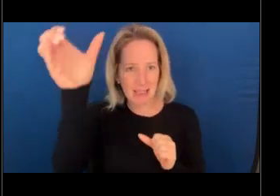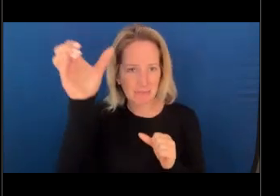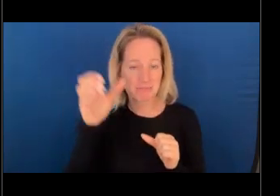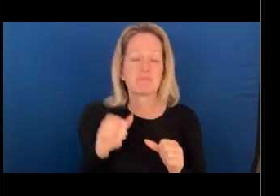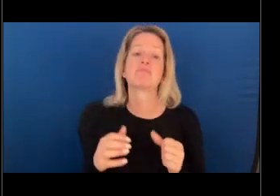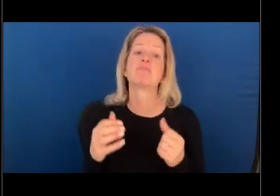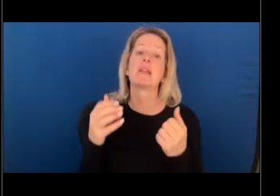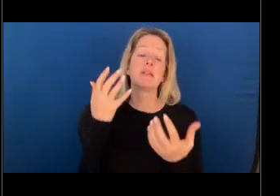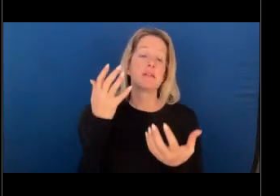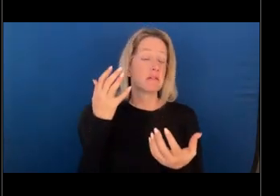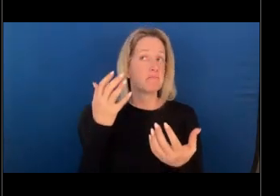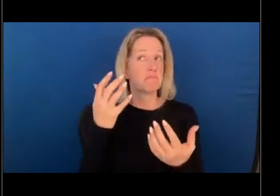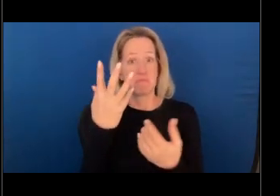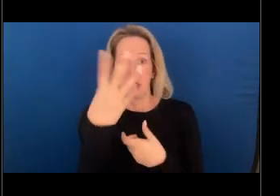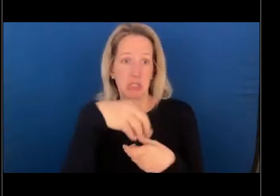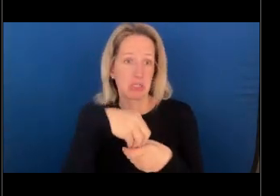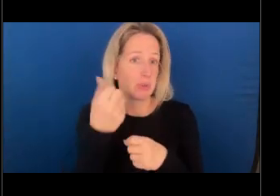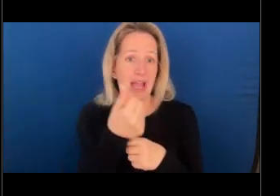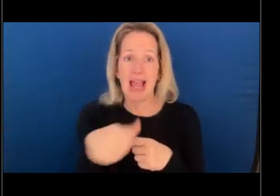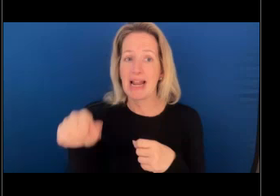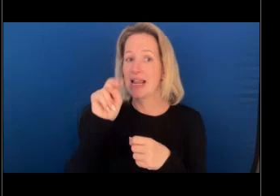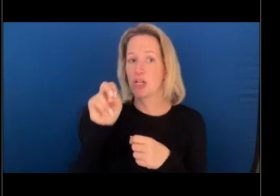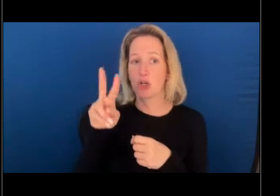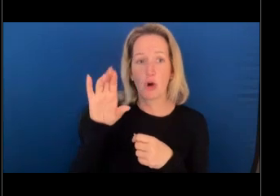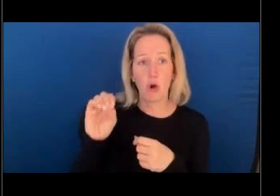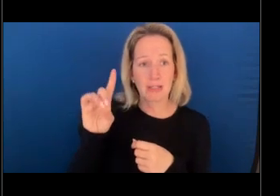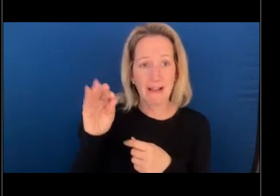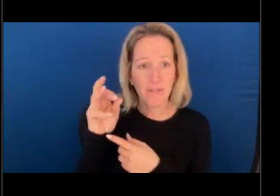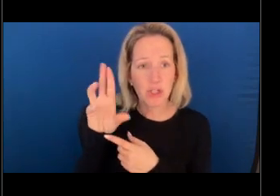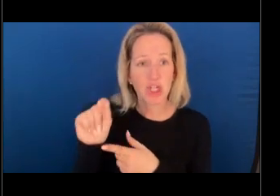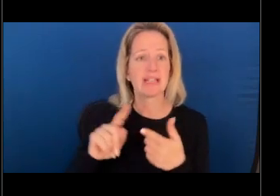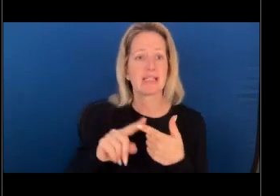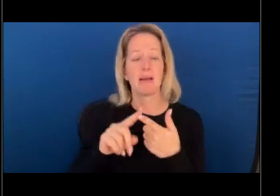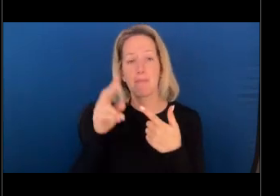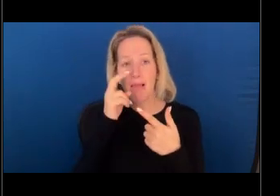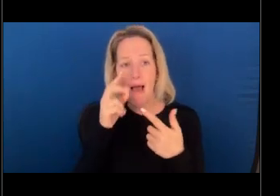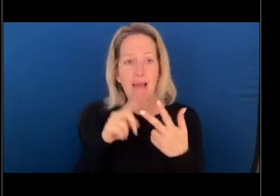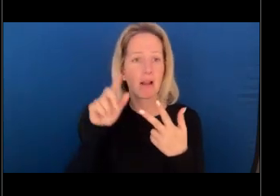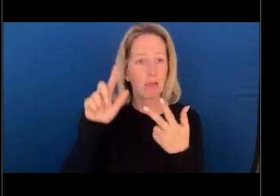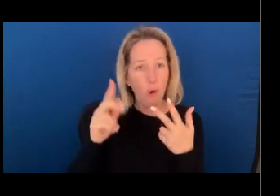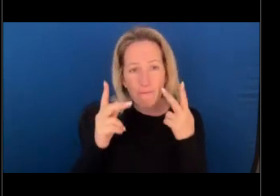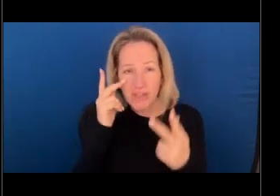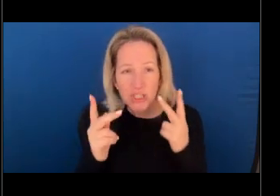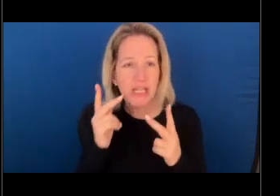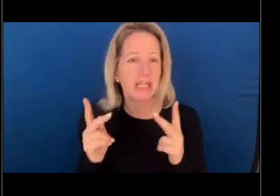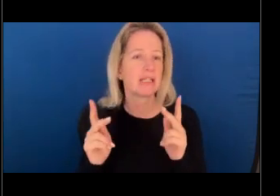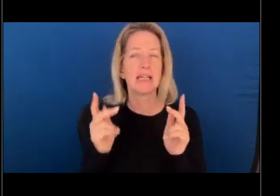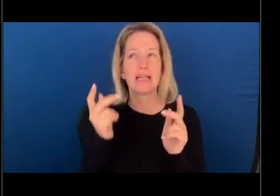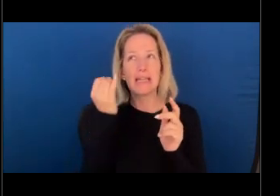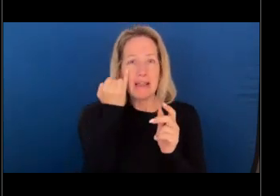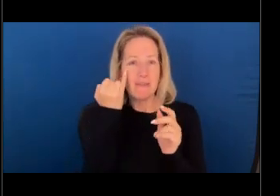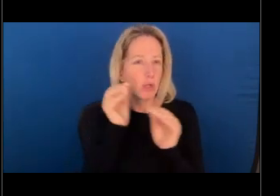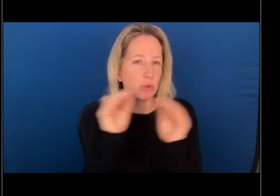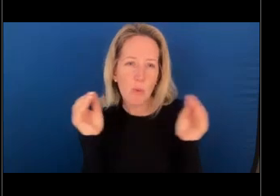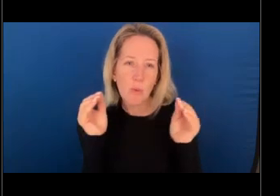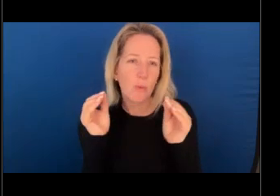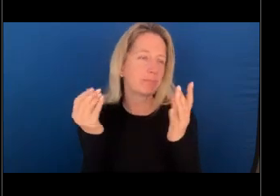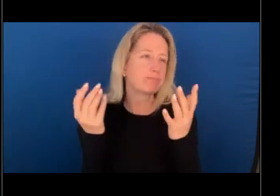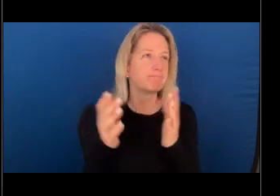either neurodivergent or blind or low vision people who might not otherwise have access